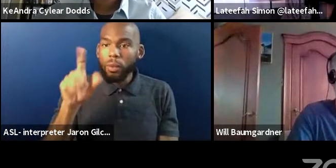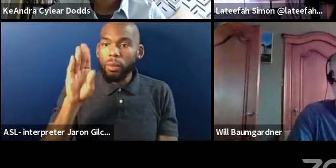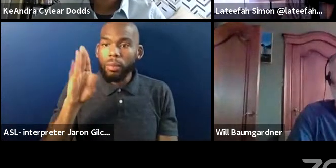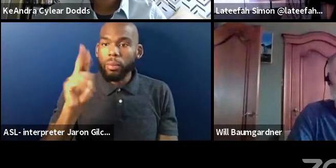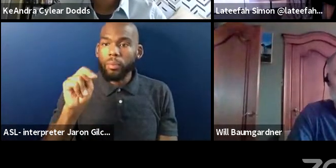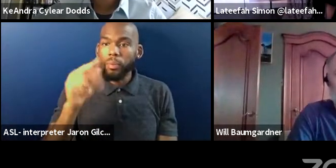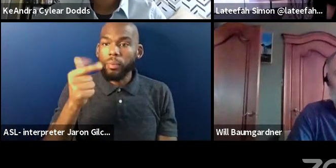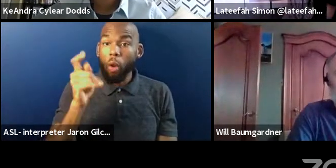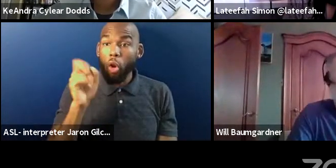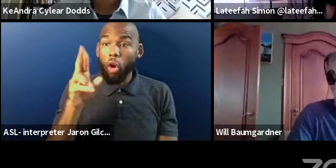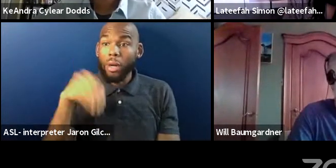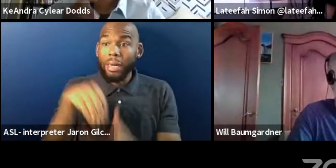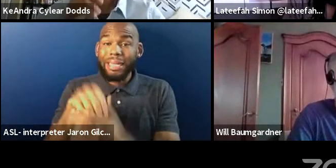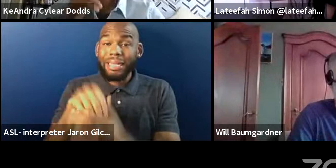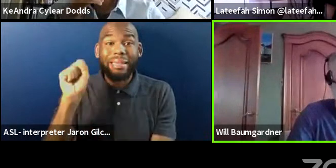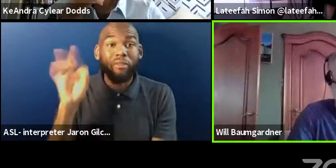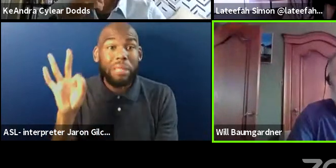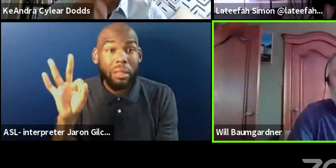Francisco.